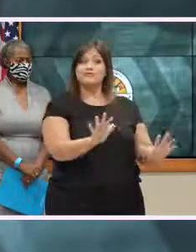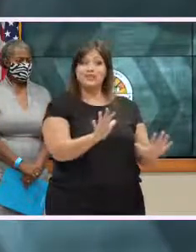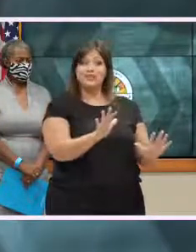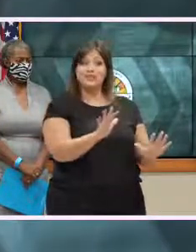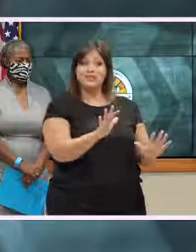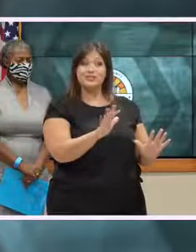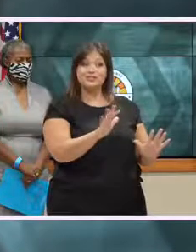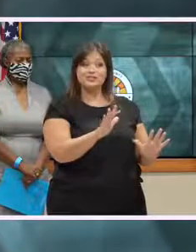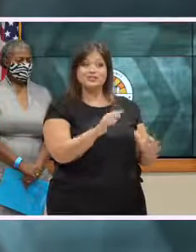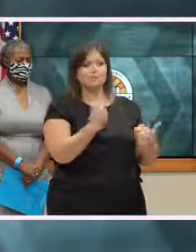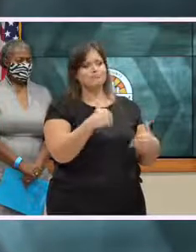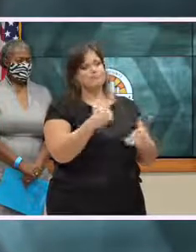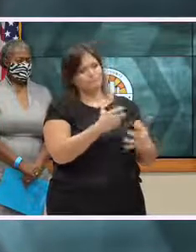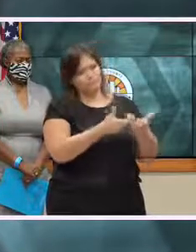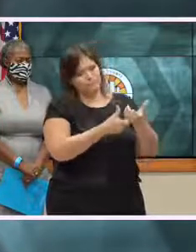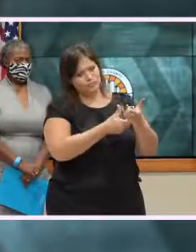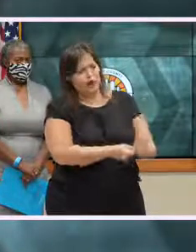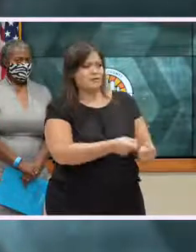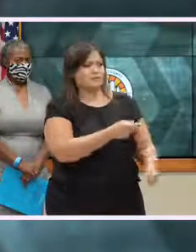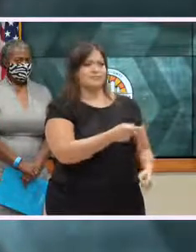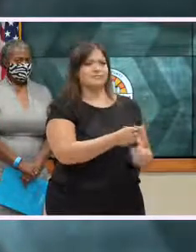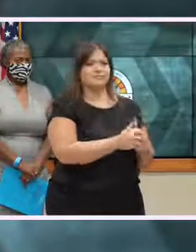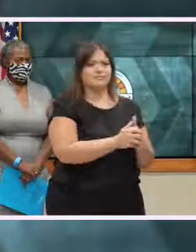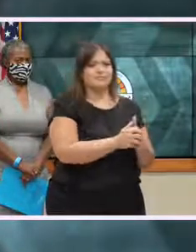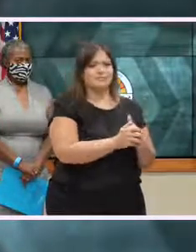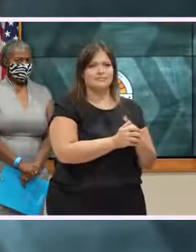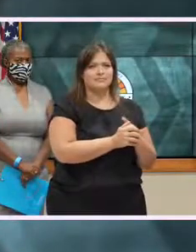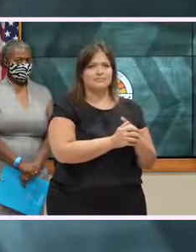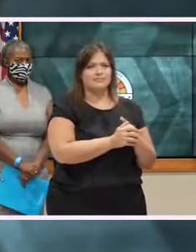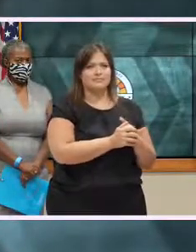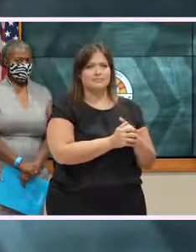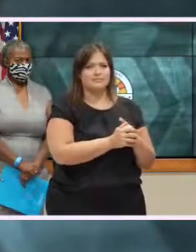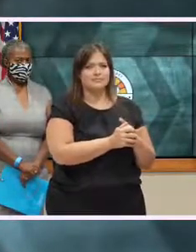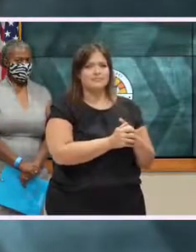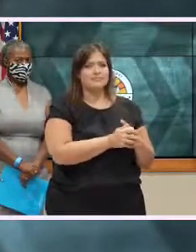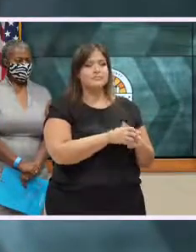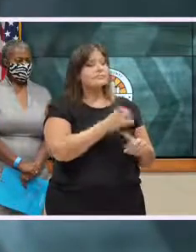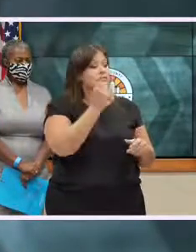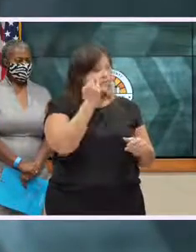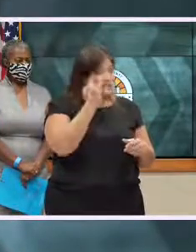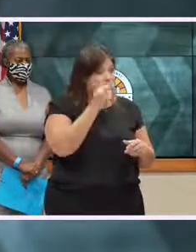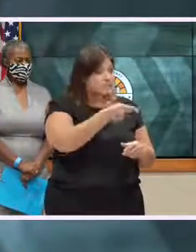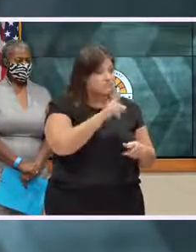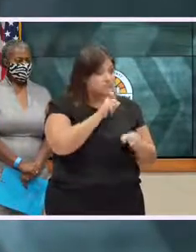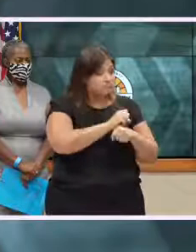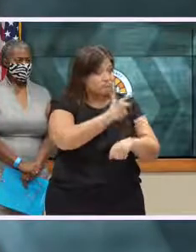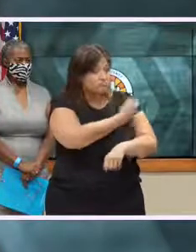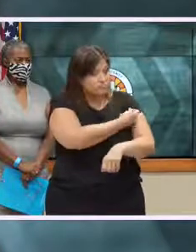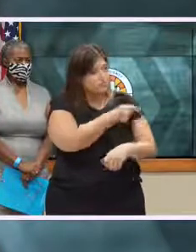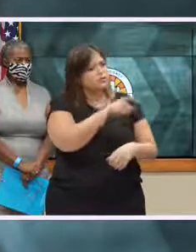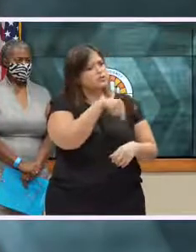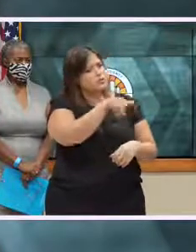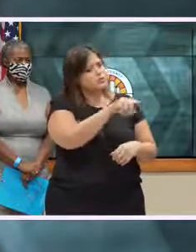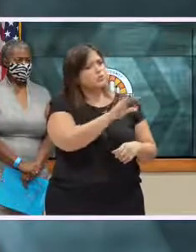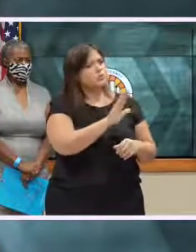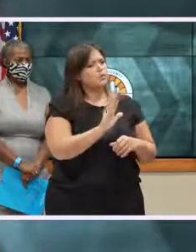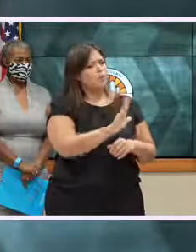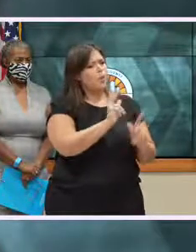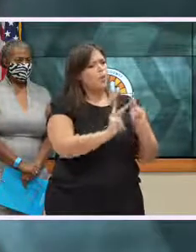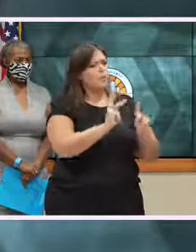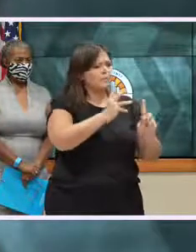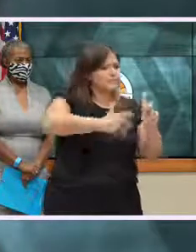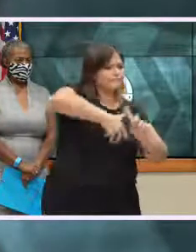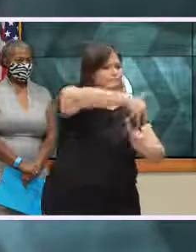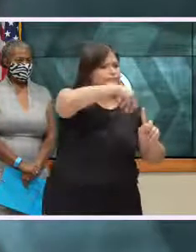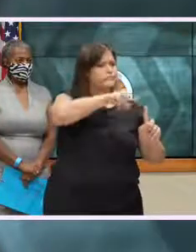are the most trustworthy person in someone else's life. Commit yourself to engaging those around you who are eligible